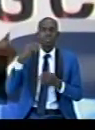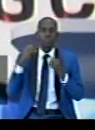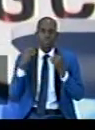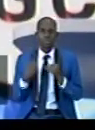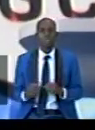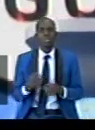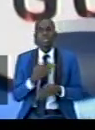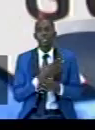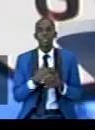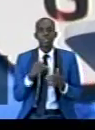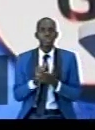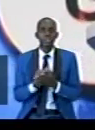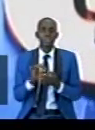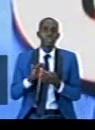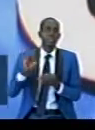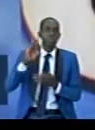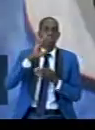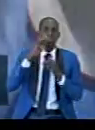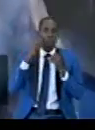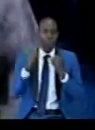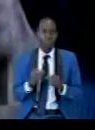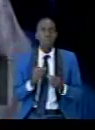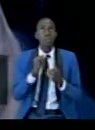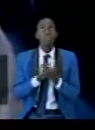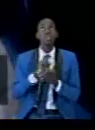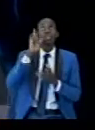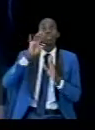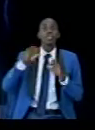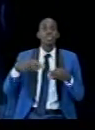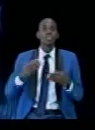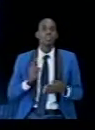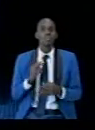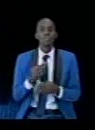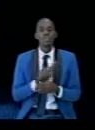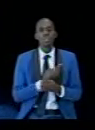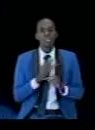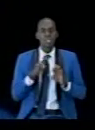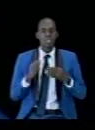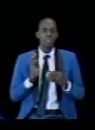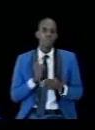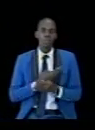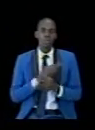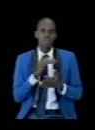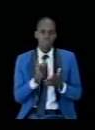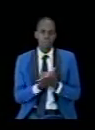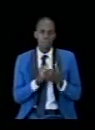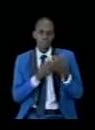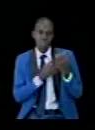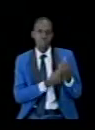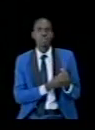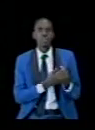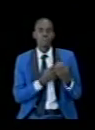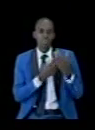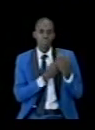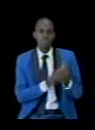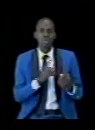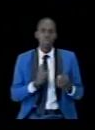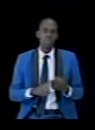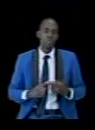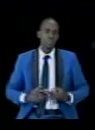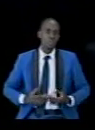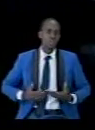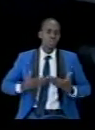that spiritual strength that he gives us grants us courage, the courage to be, the courage to